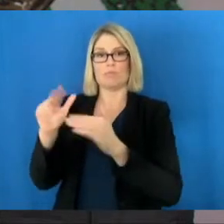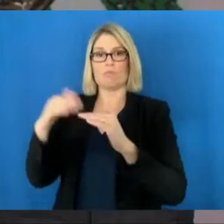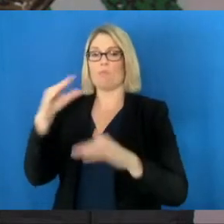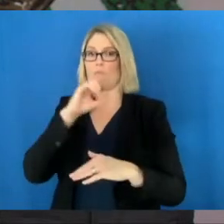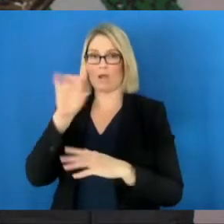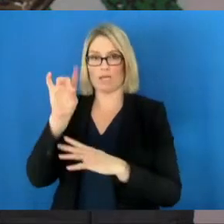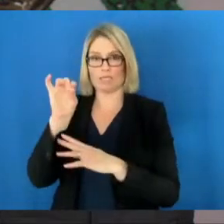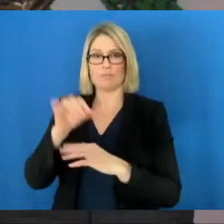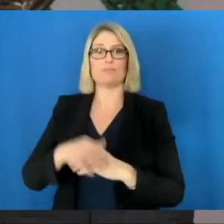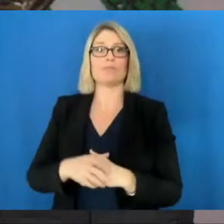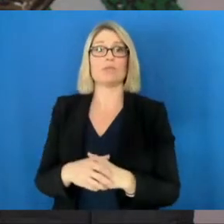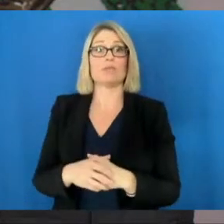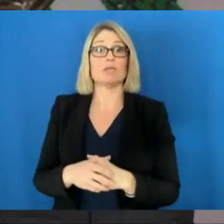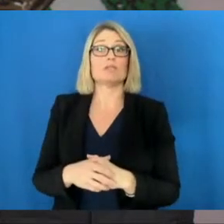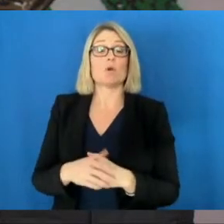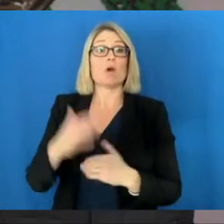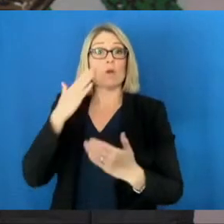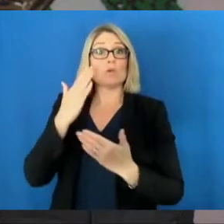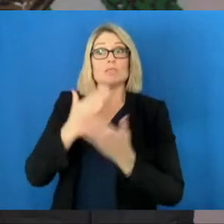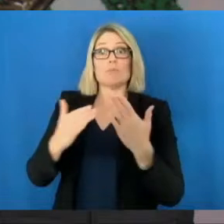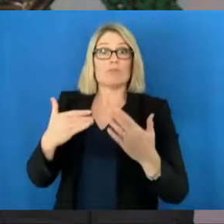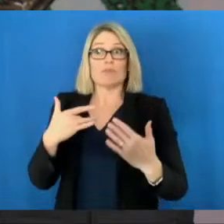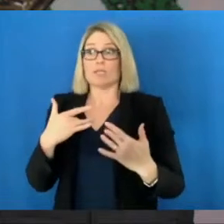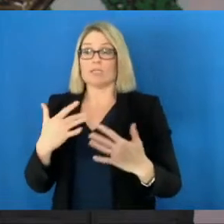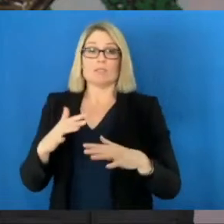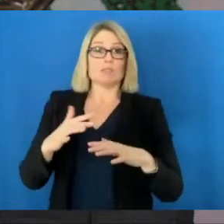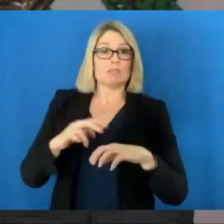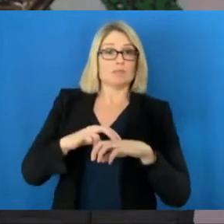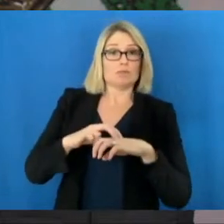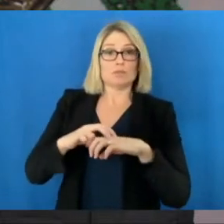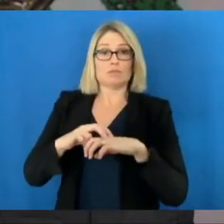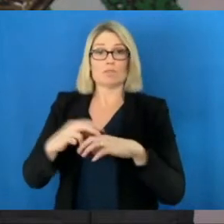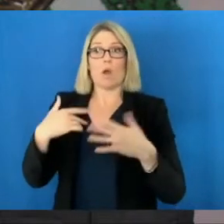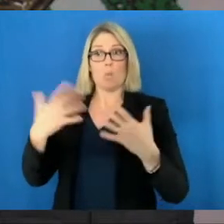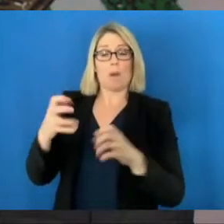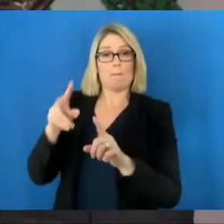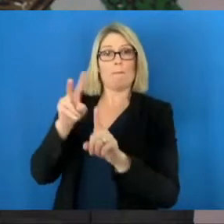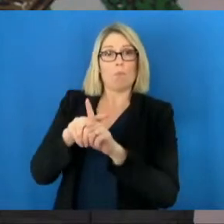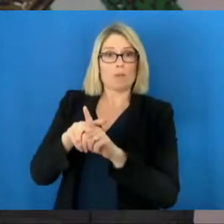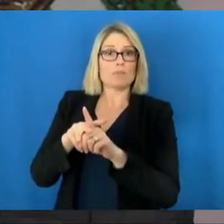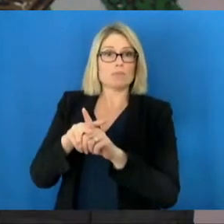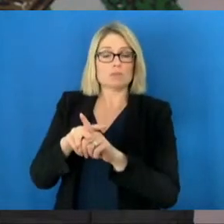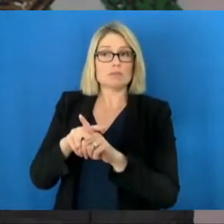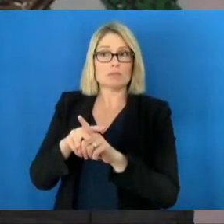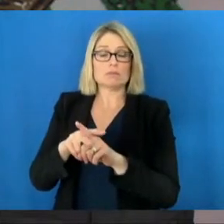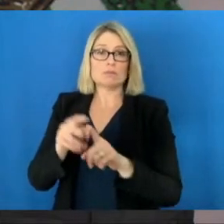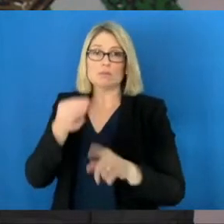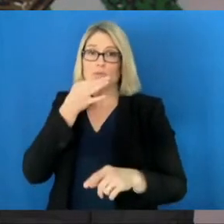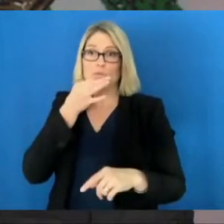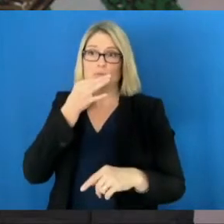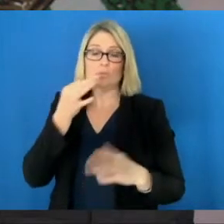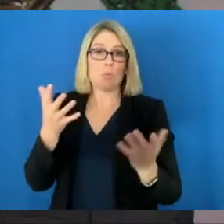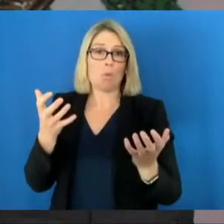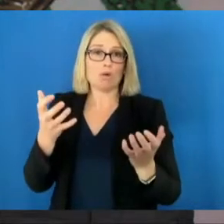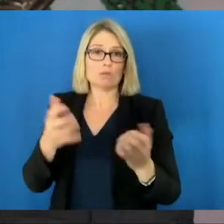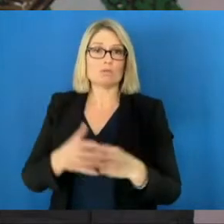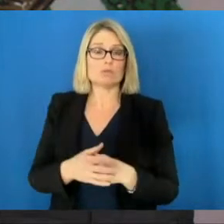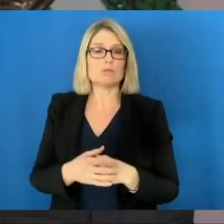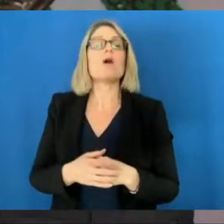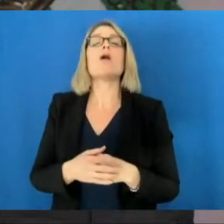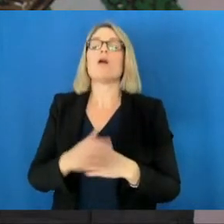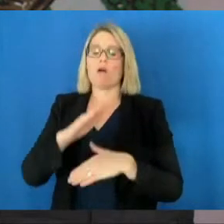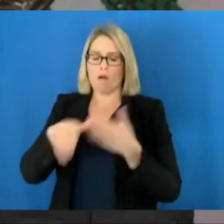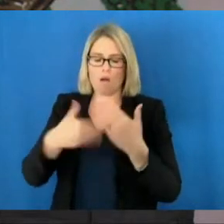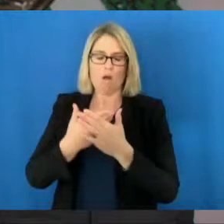the anxiousness some have in getting their appointments as early as possible, please know that everyone will receive an